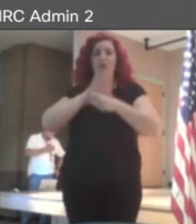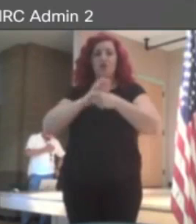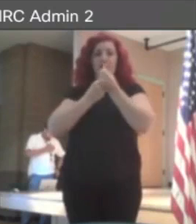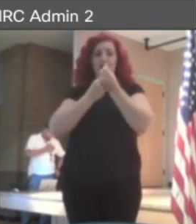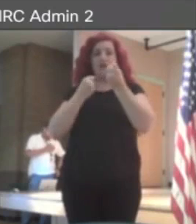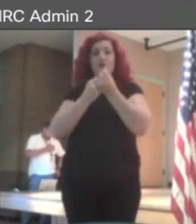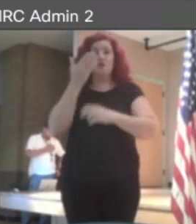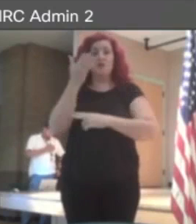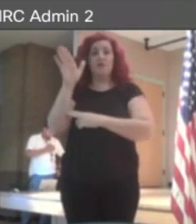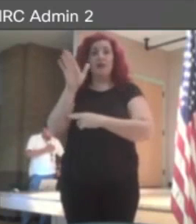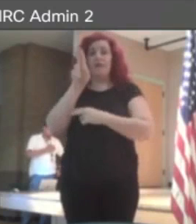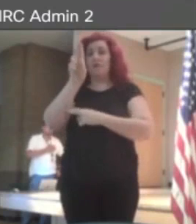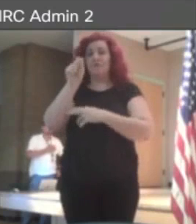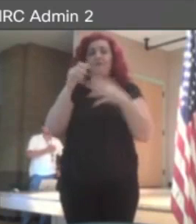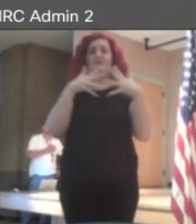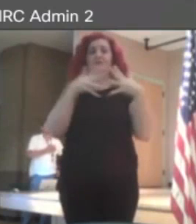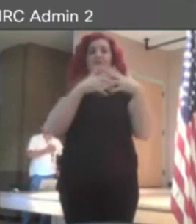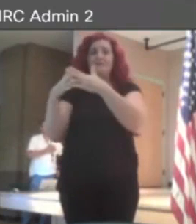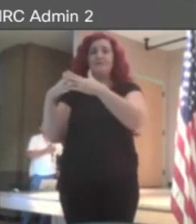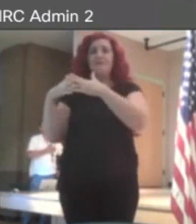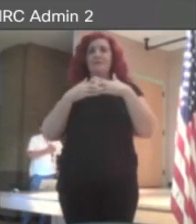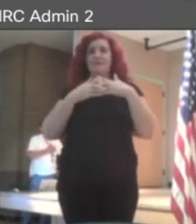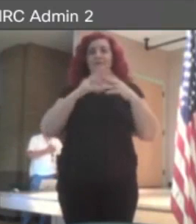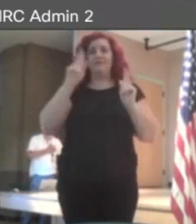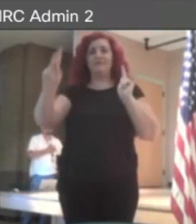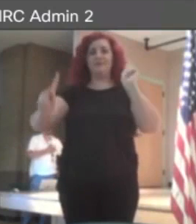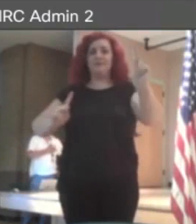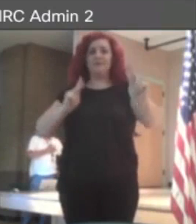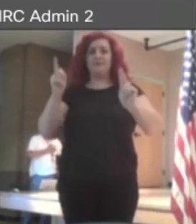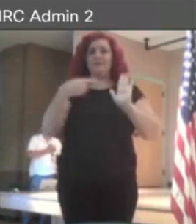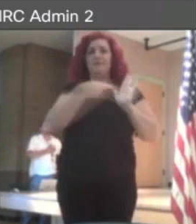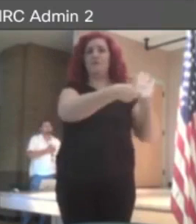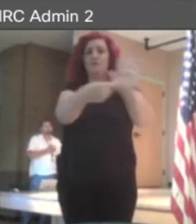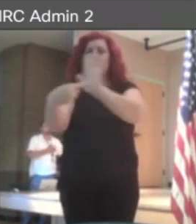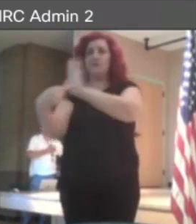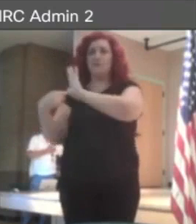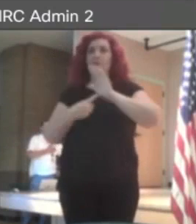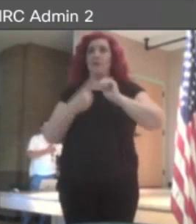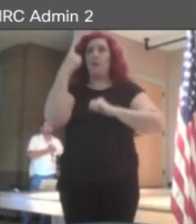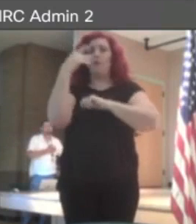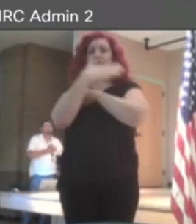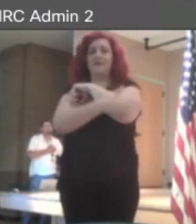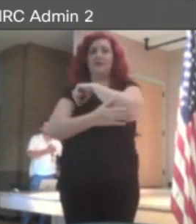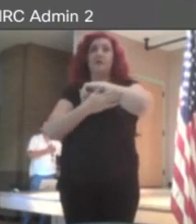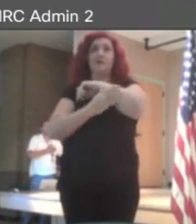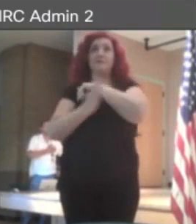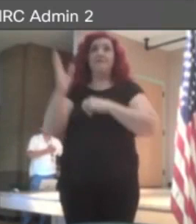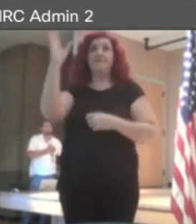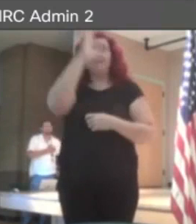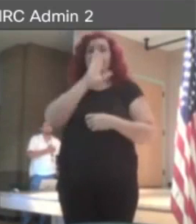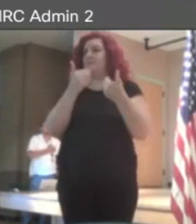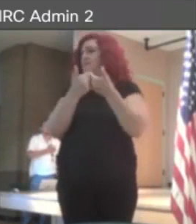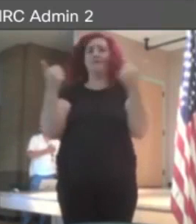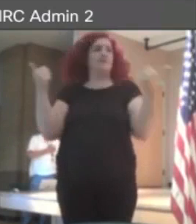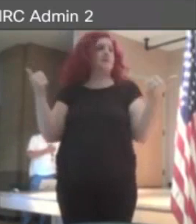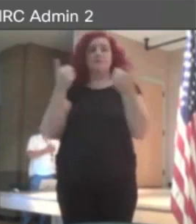I pledge allegiance to the flag of the United States of America and to the republic for which it stands, one